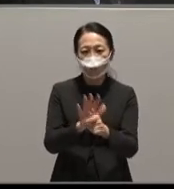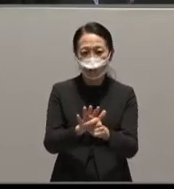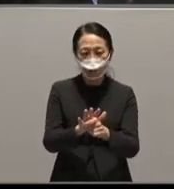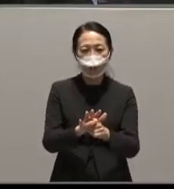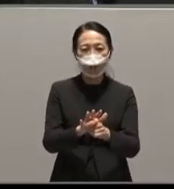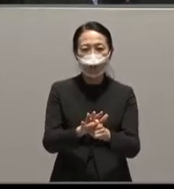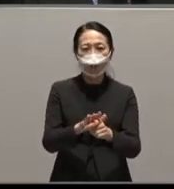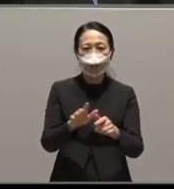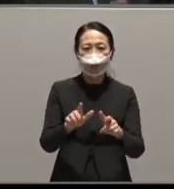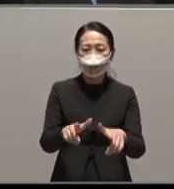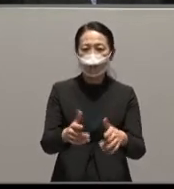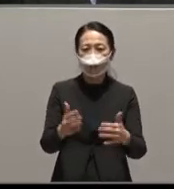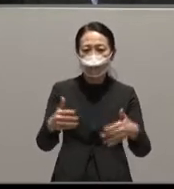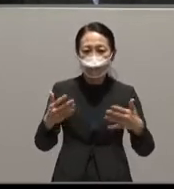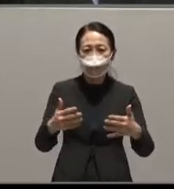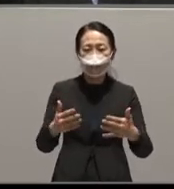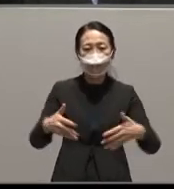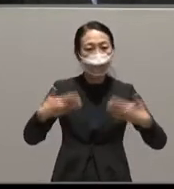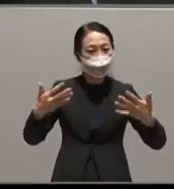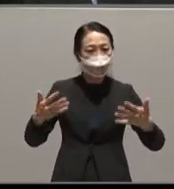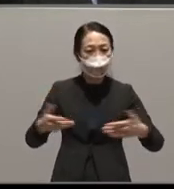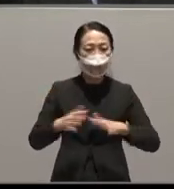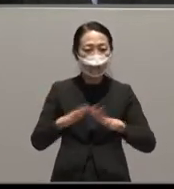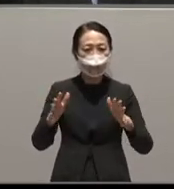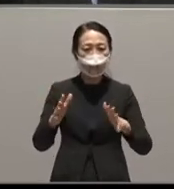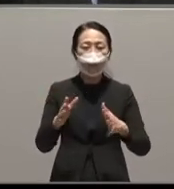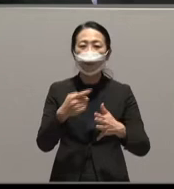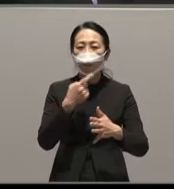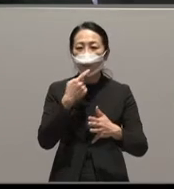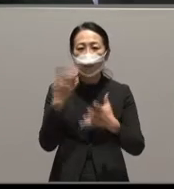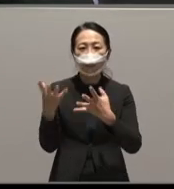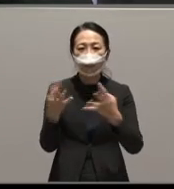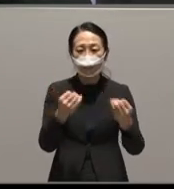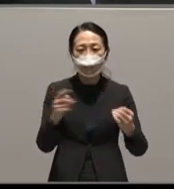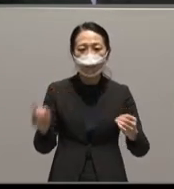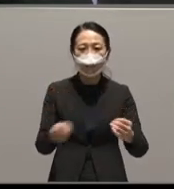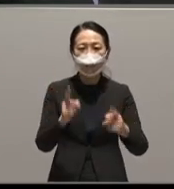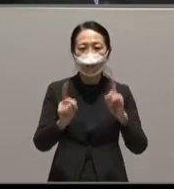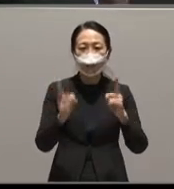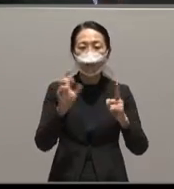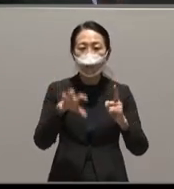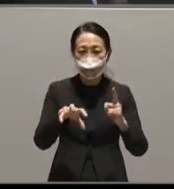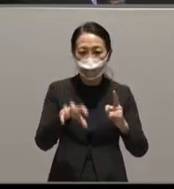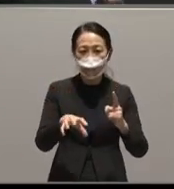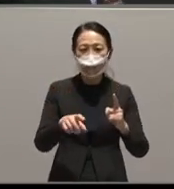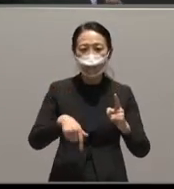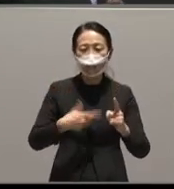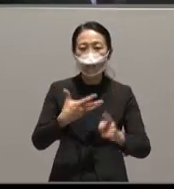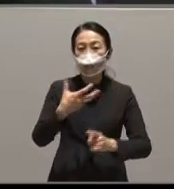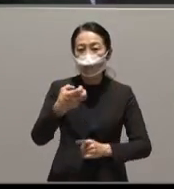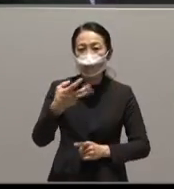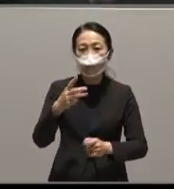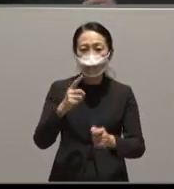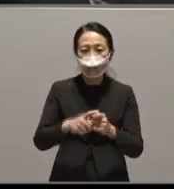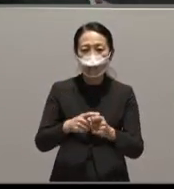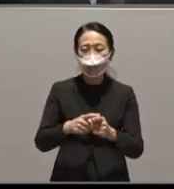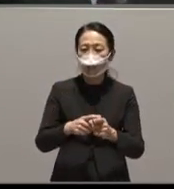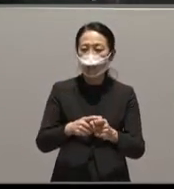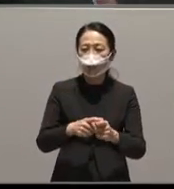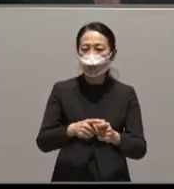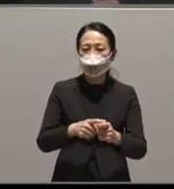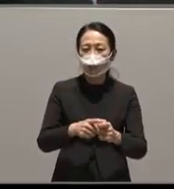forest bathing concept and established a birthplace for forest bathing, which is the Akasawa Natural Recreation